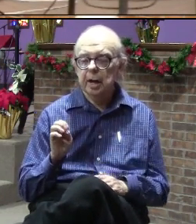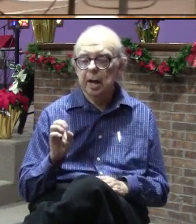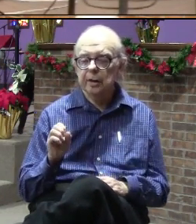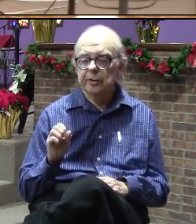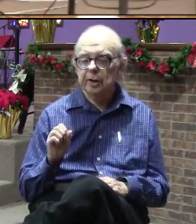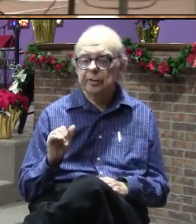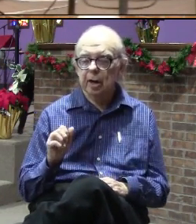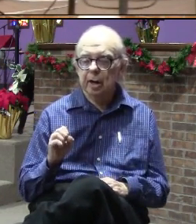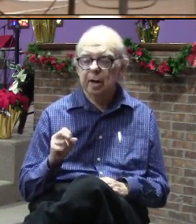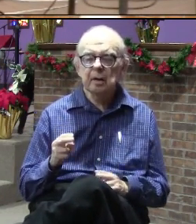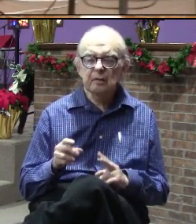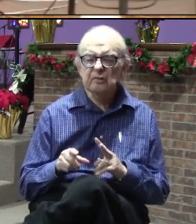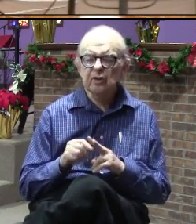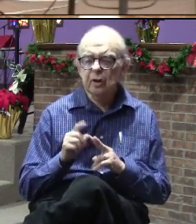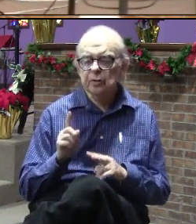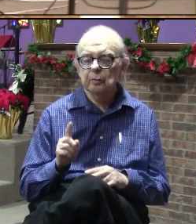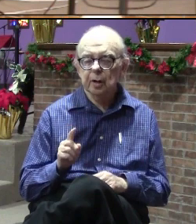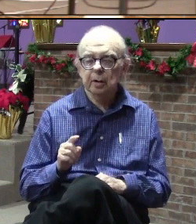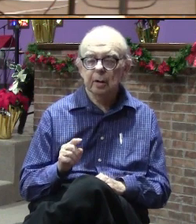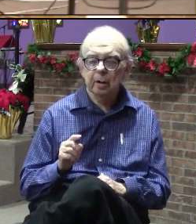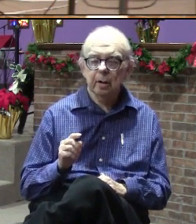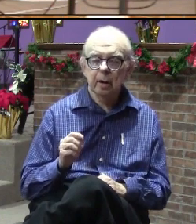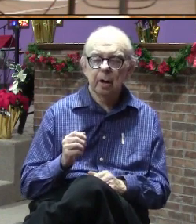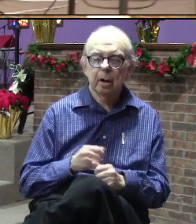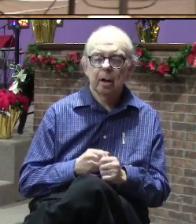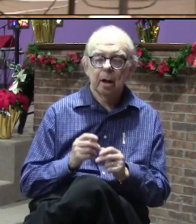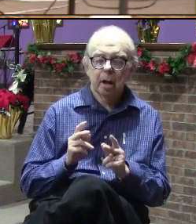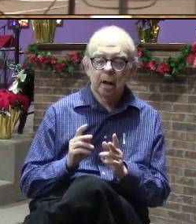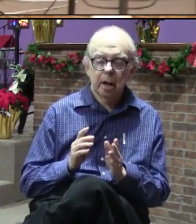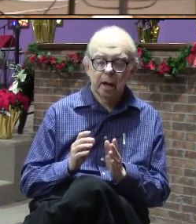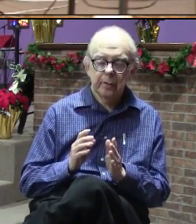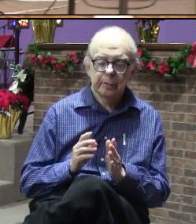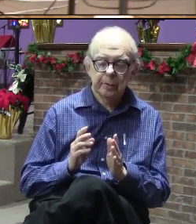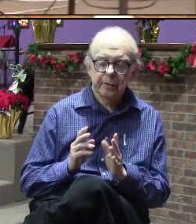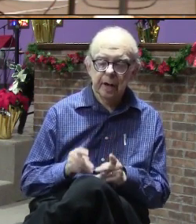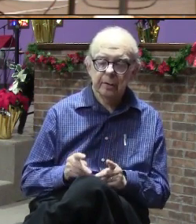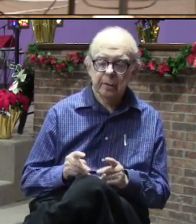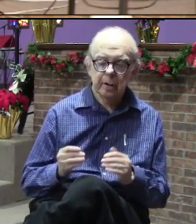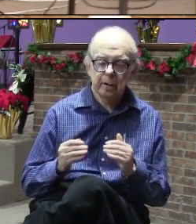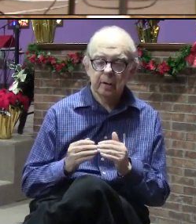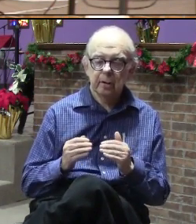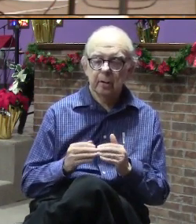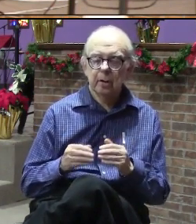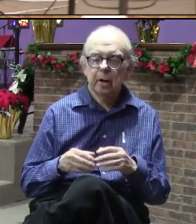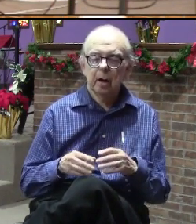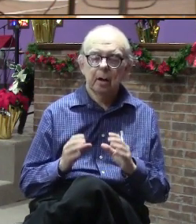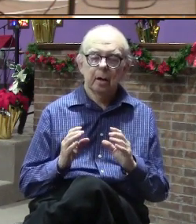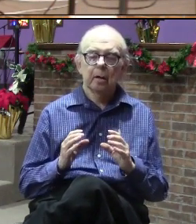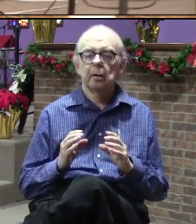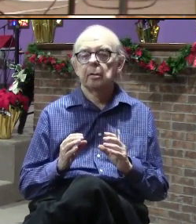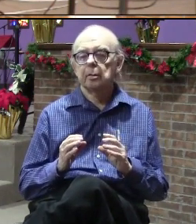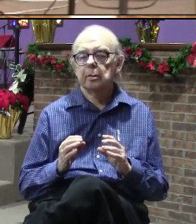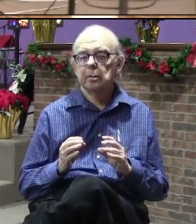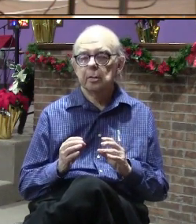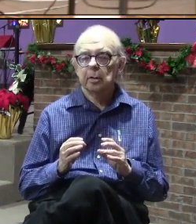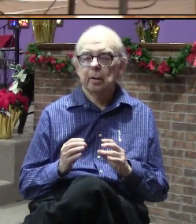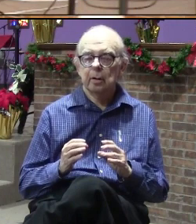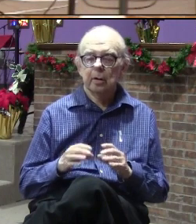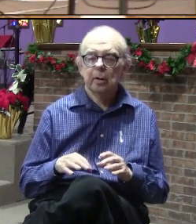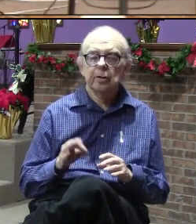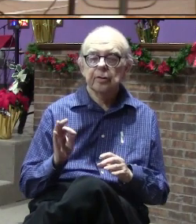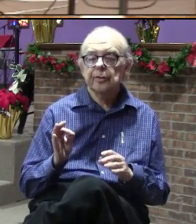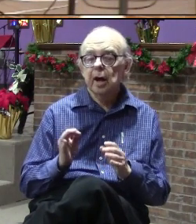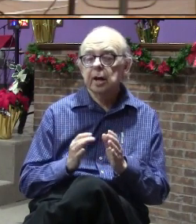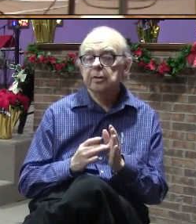So that everybody has an equal chance and an equal opportunity to find